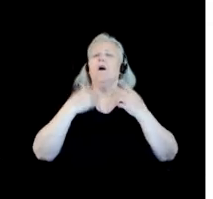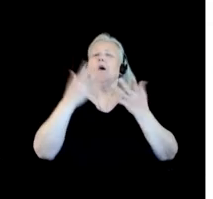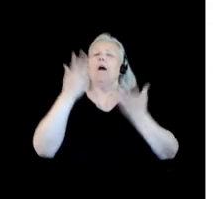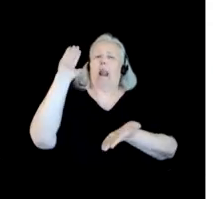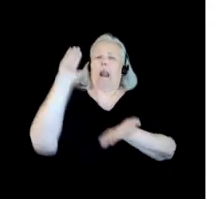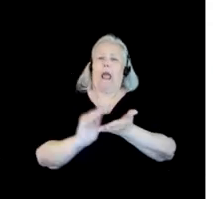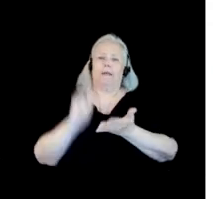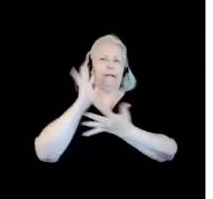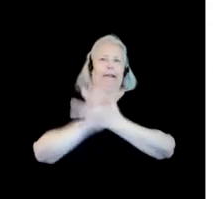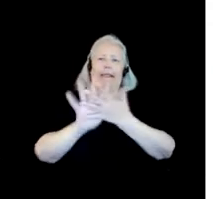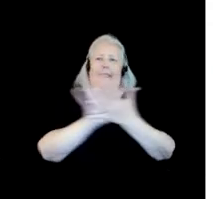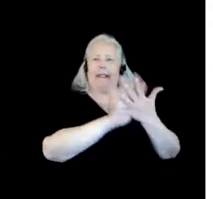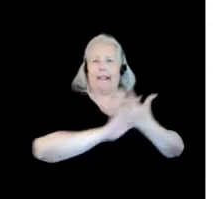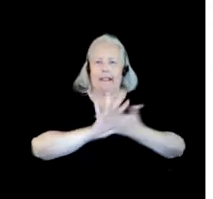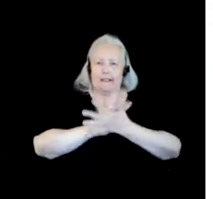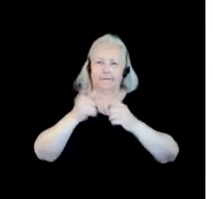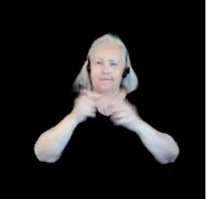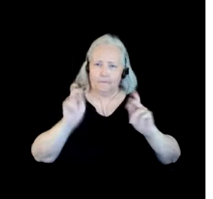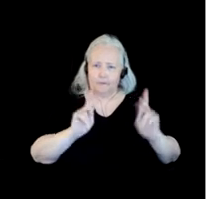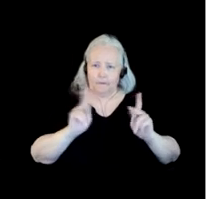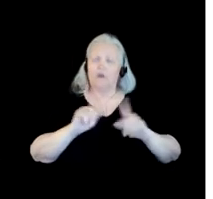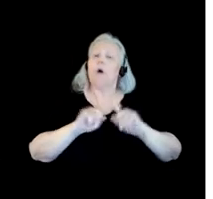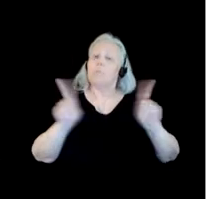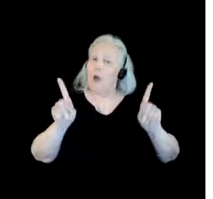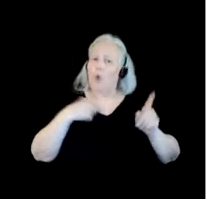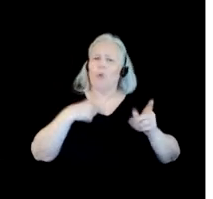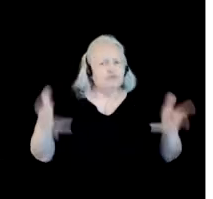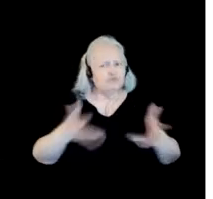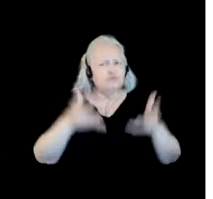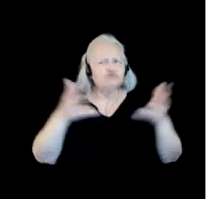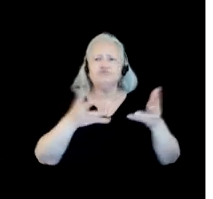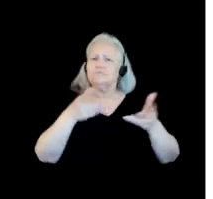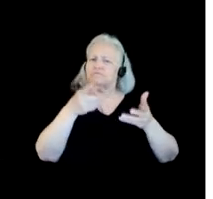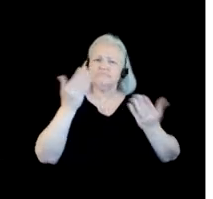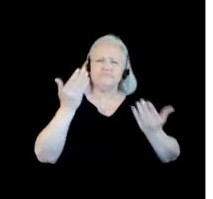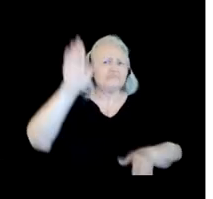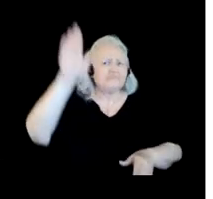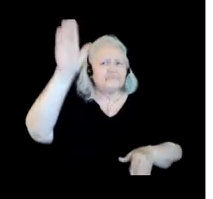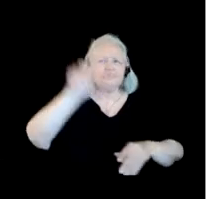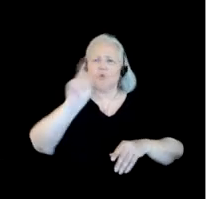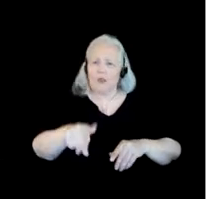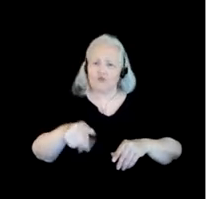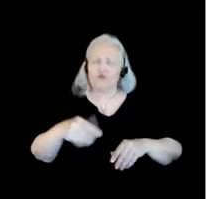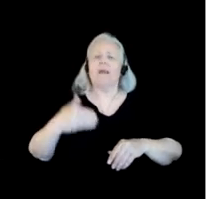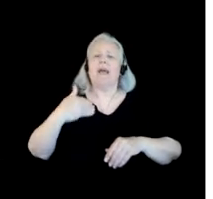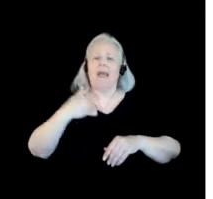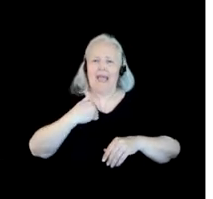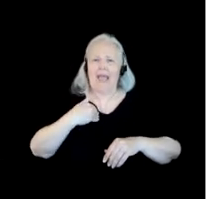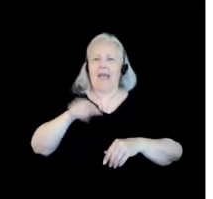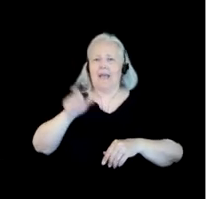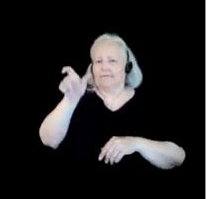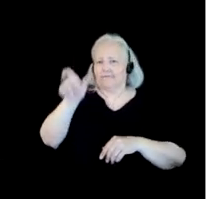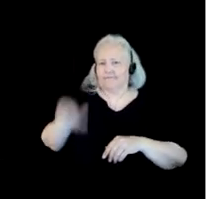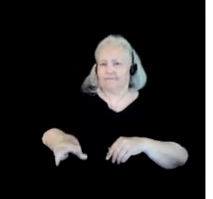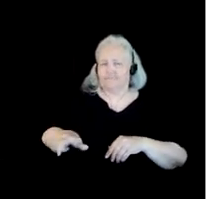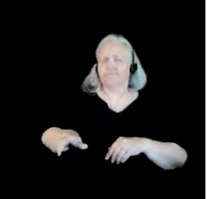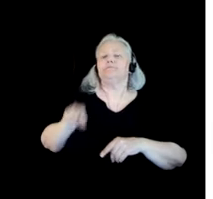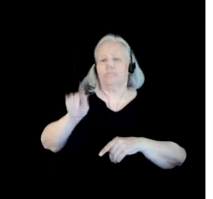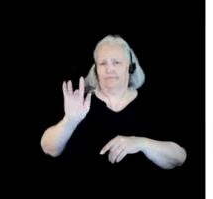noise from all of you, but we do encourage you to ask questions at any time using the questions widget on your GoToWebinar